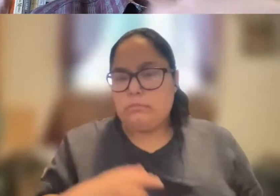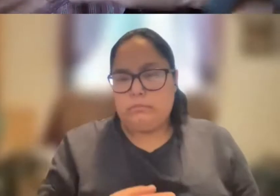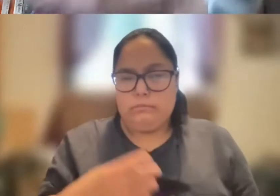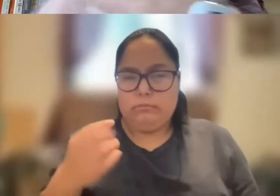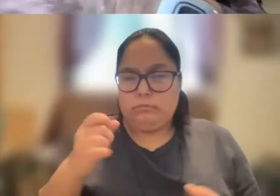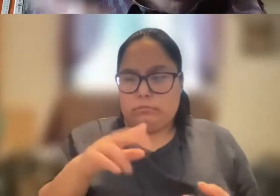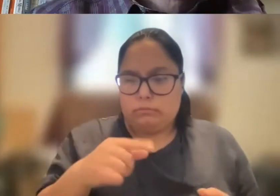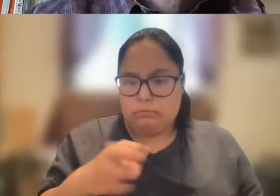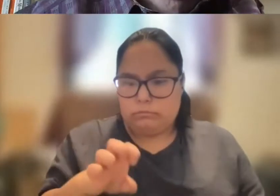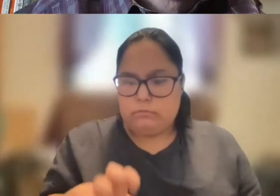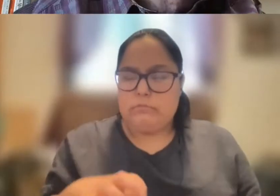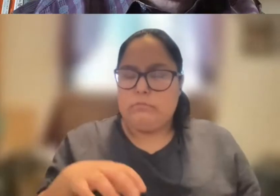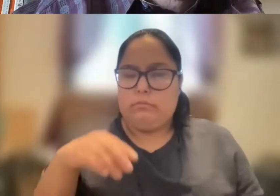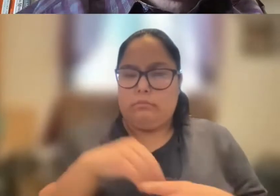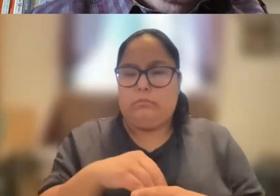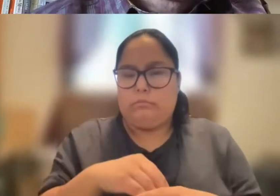struggle in